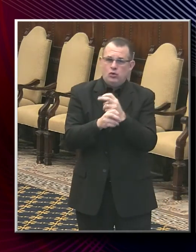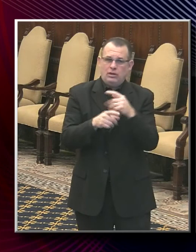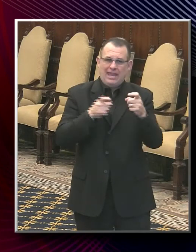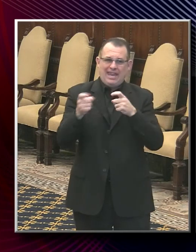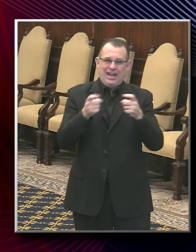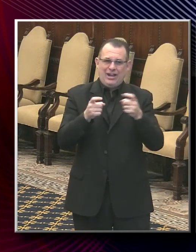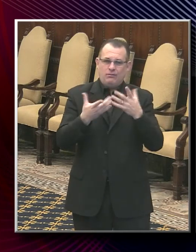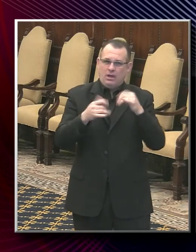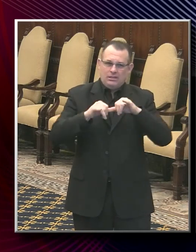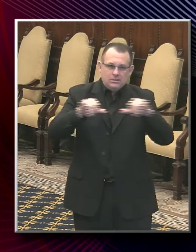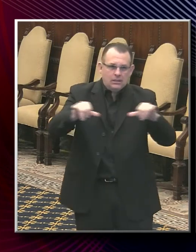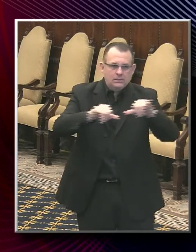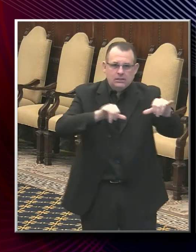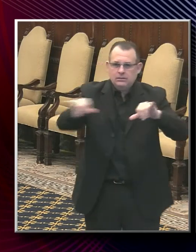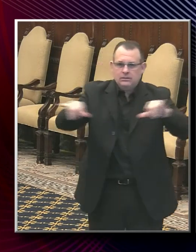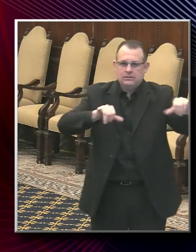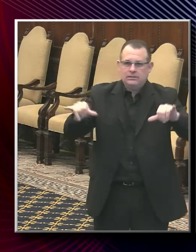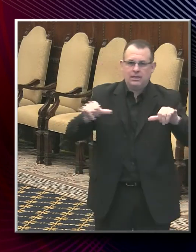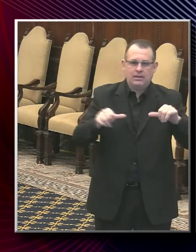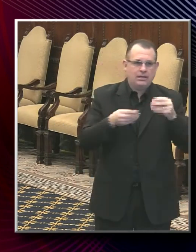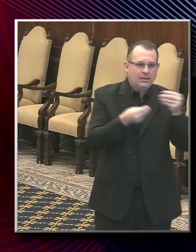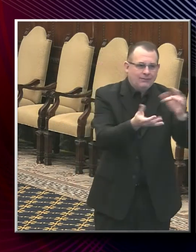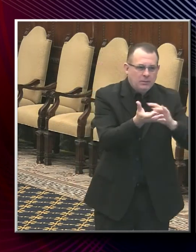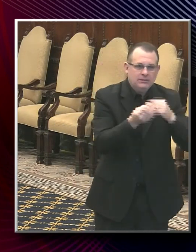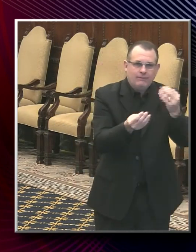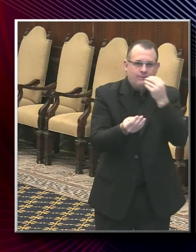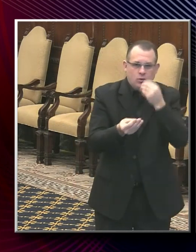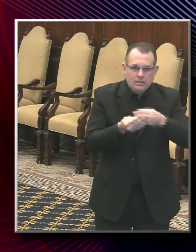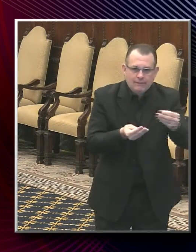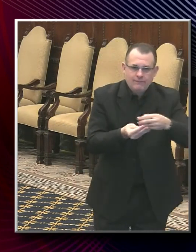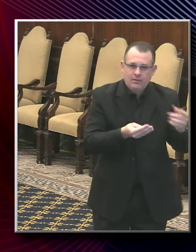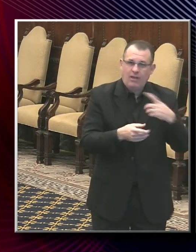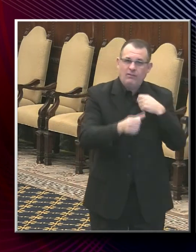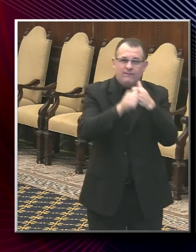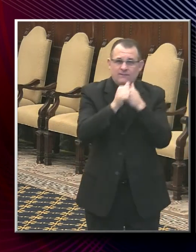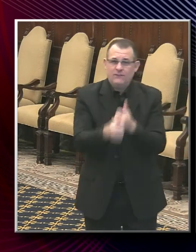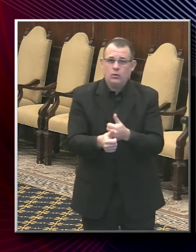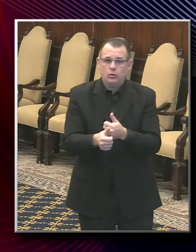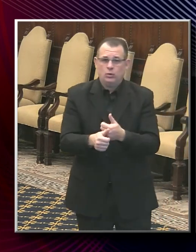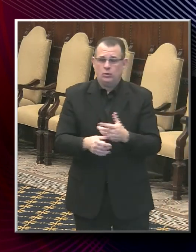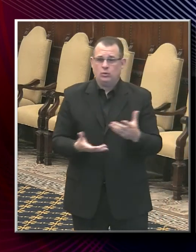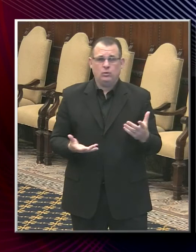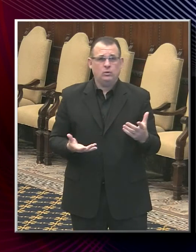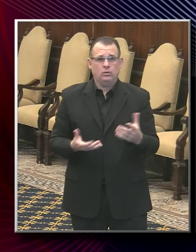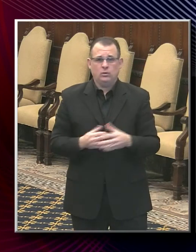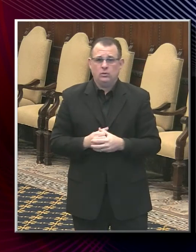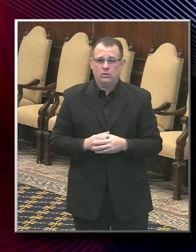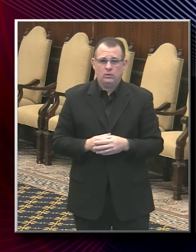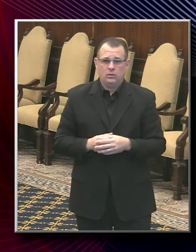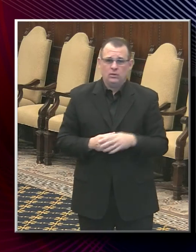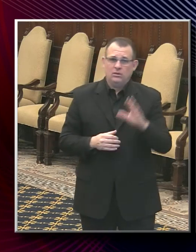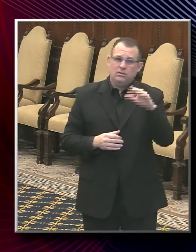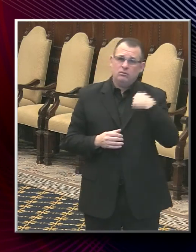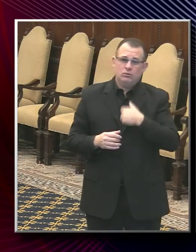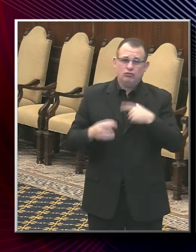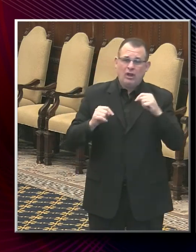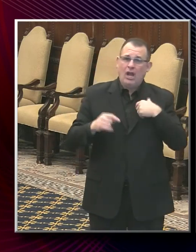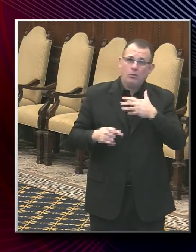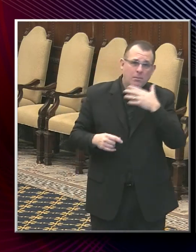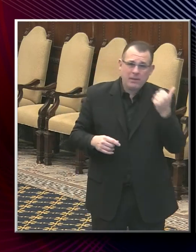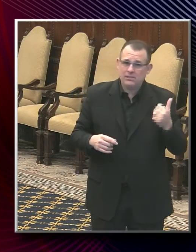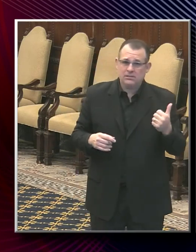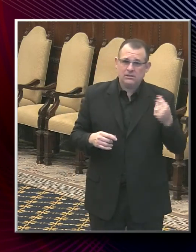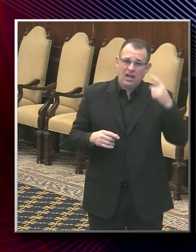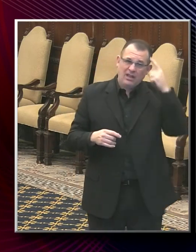certainly following CDC guidelines as it relates to correctional facilities, and are doing, I think, are